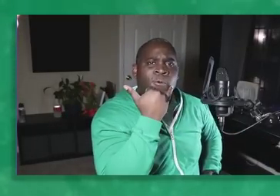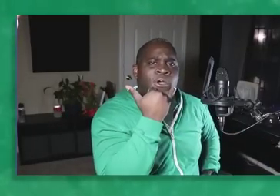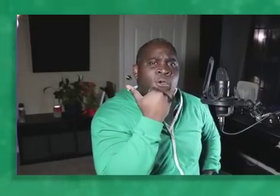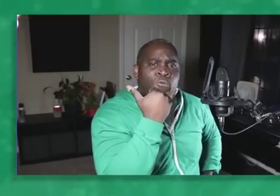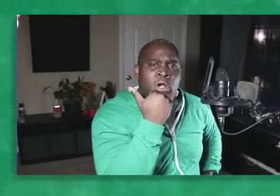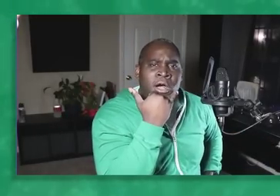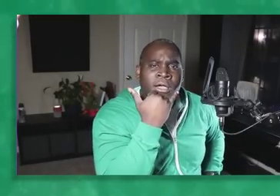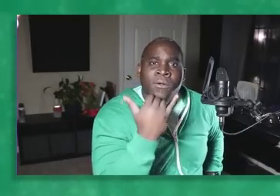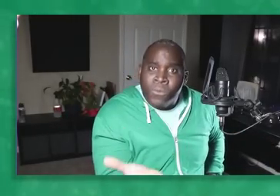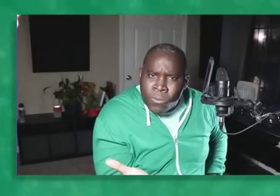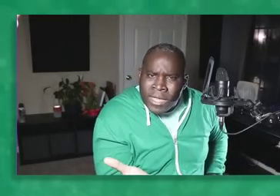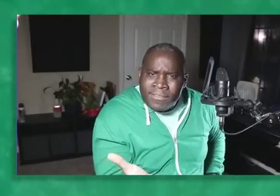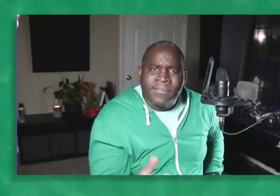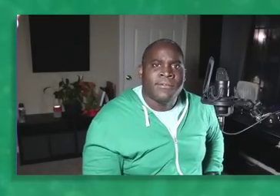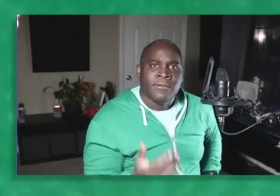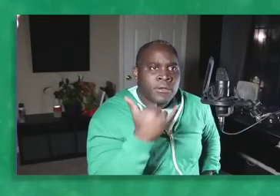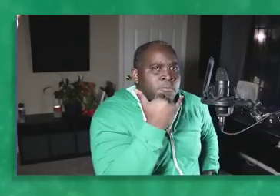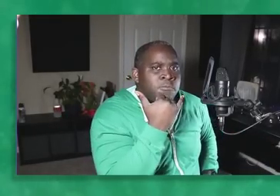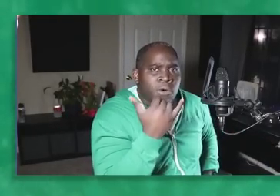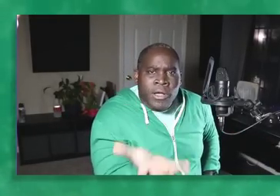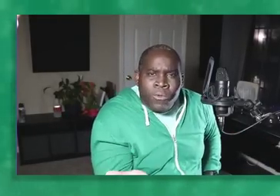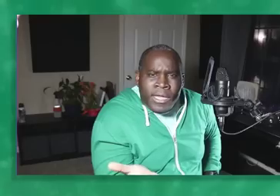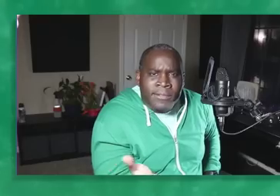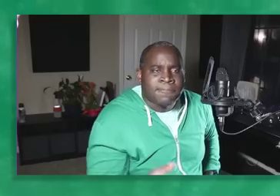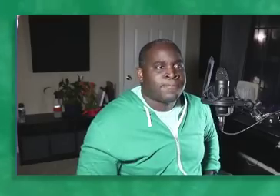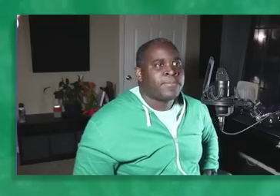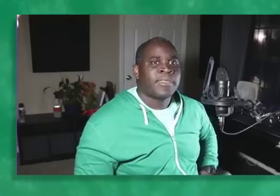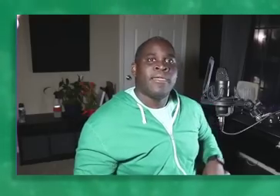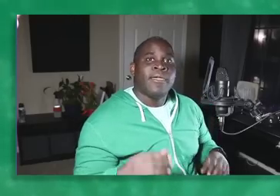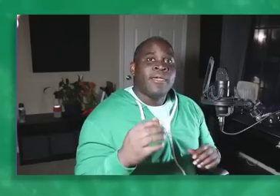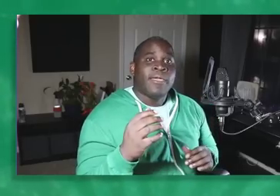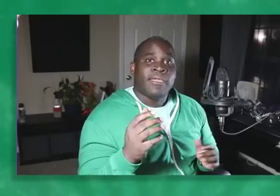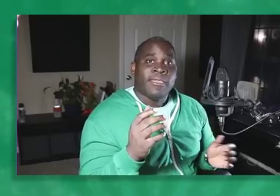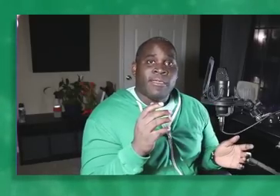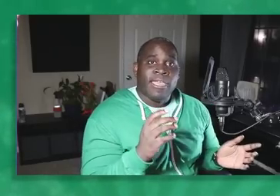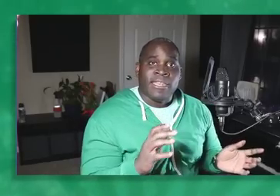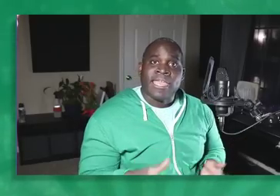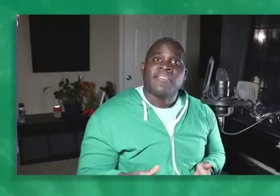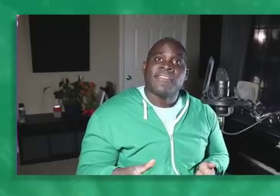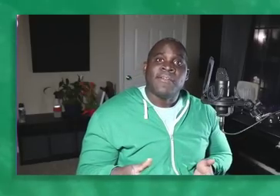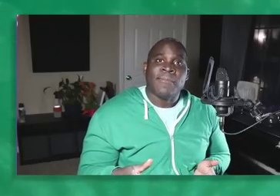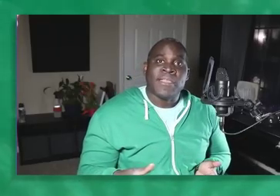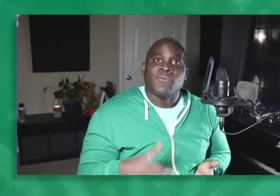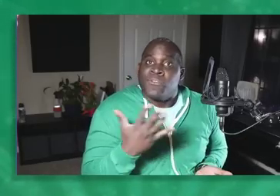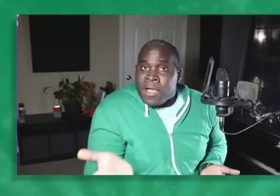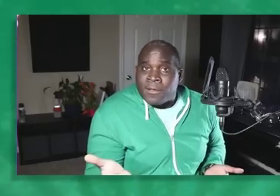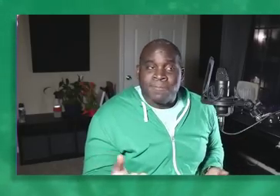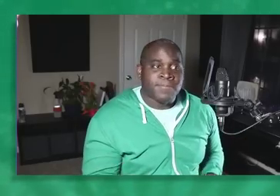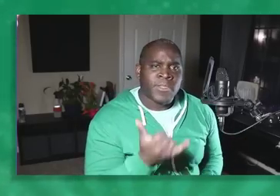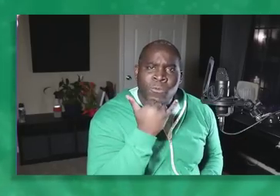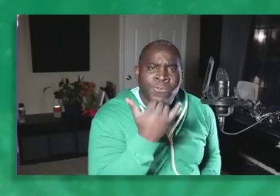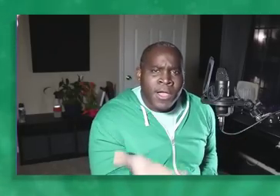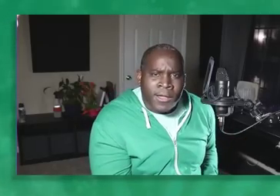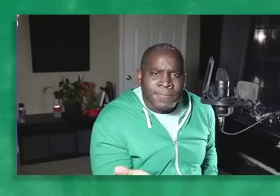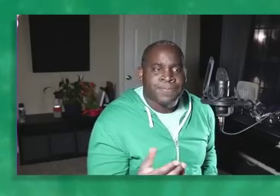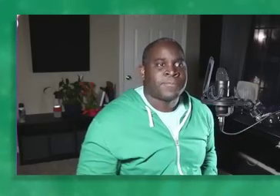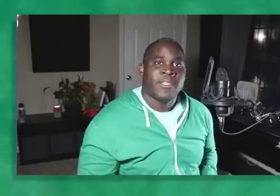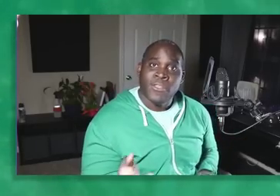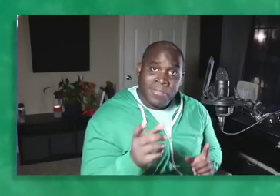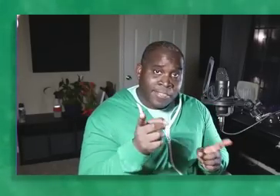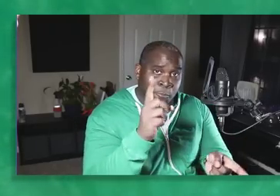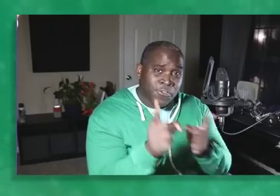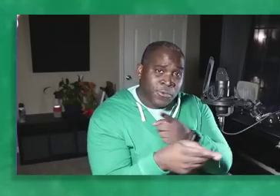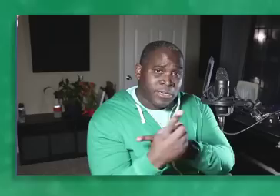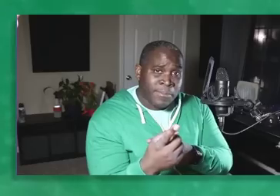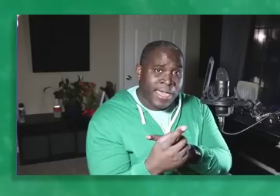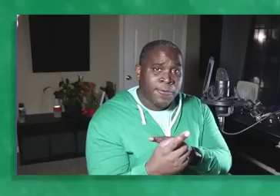So, wrong what? Wrong what? In ASL, that means what's wrong? What's wrong?